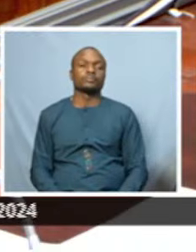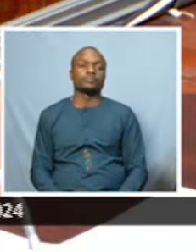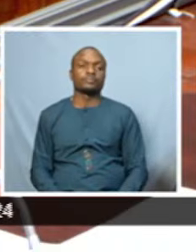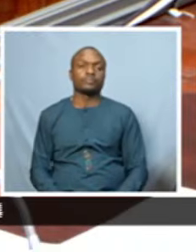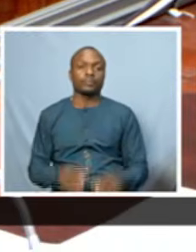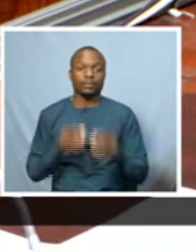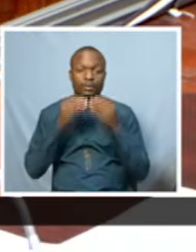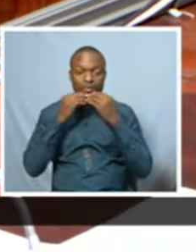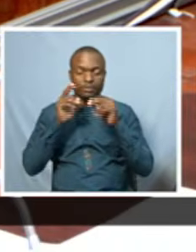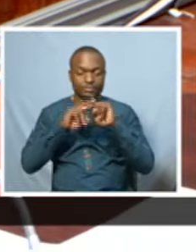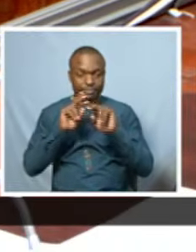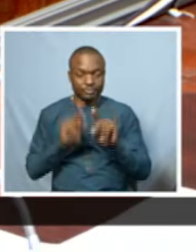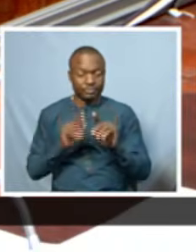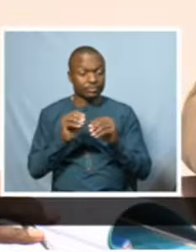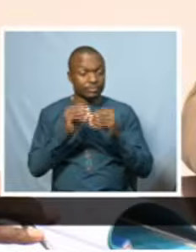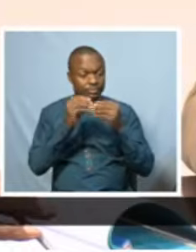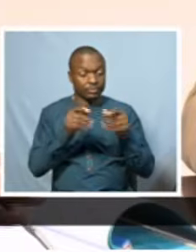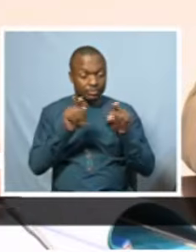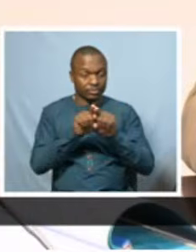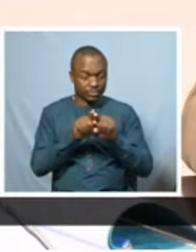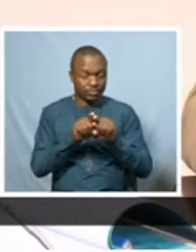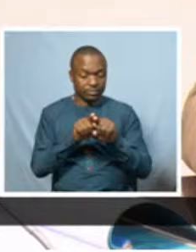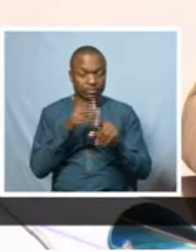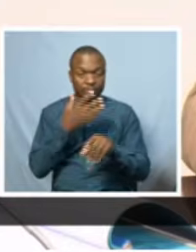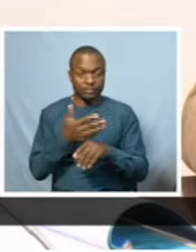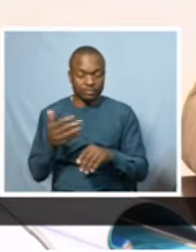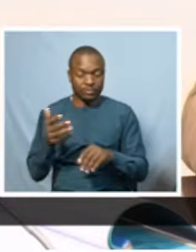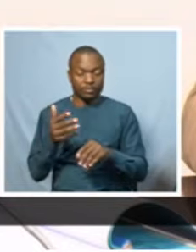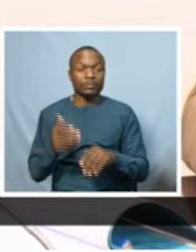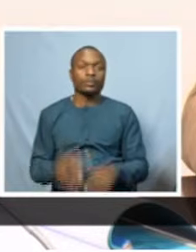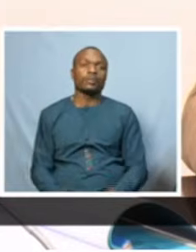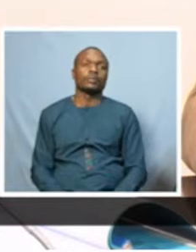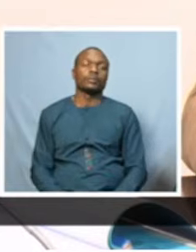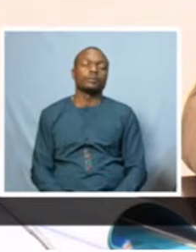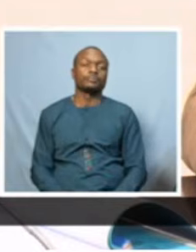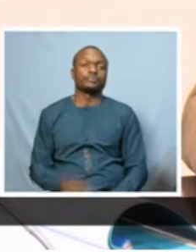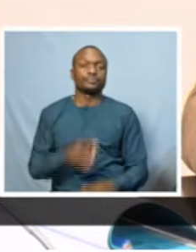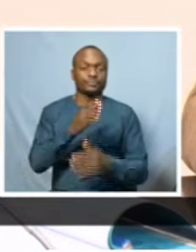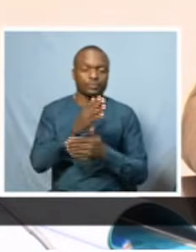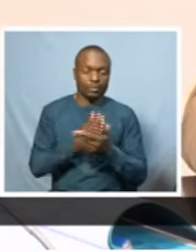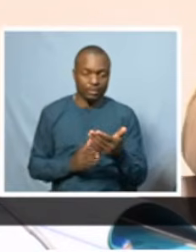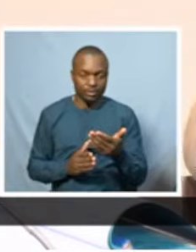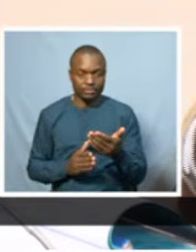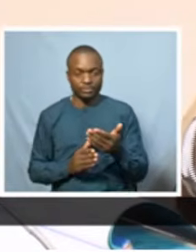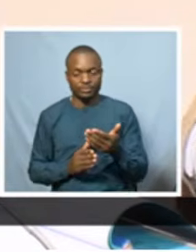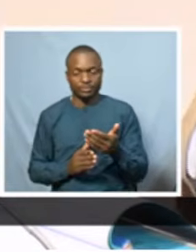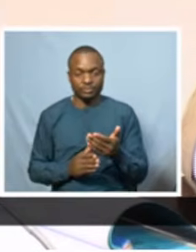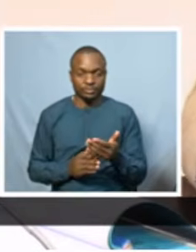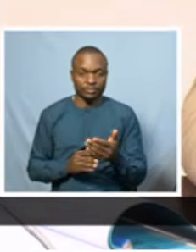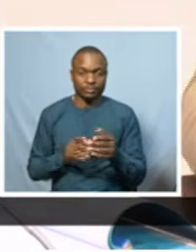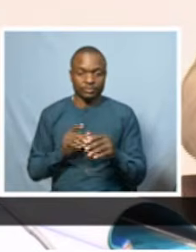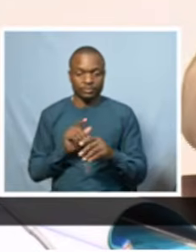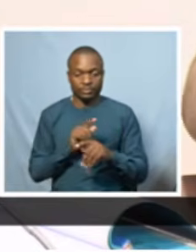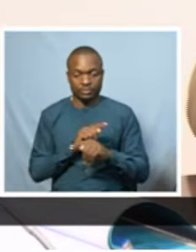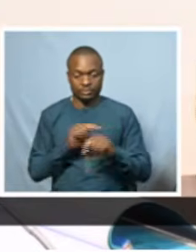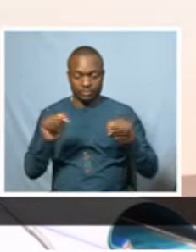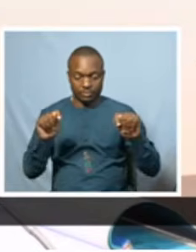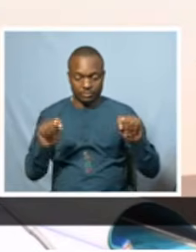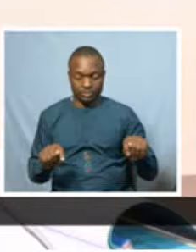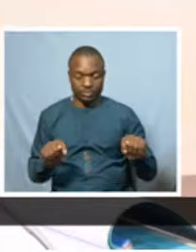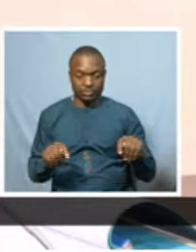Thank you, Chair. I'll refer you to the same thing I've said, Chair. So let me go to the table.